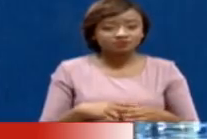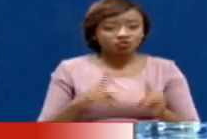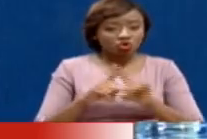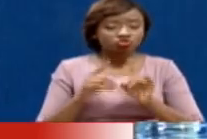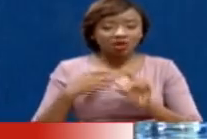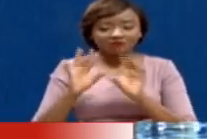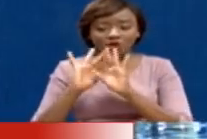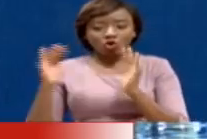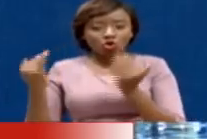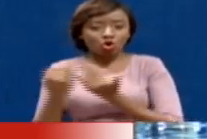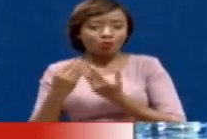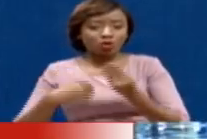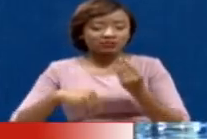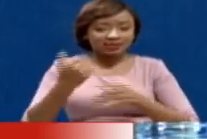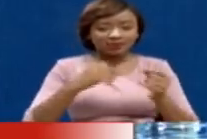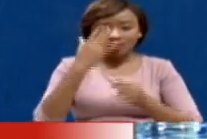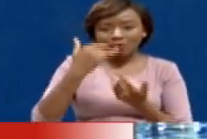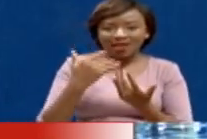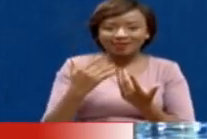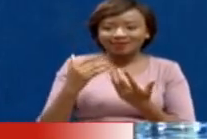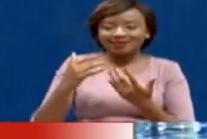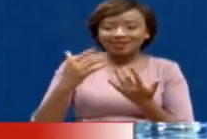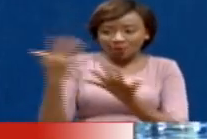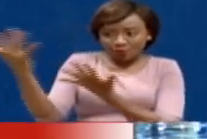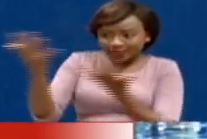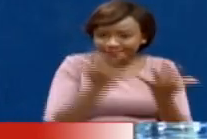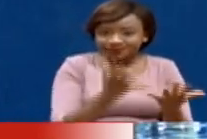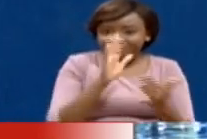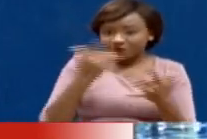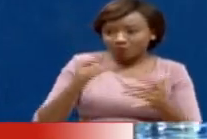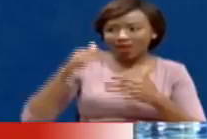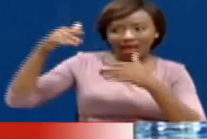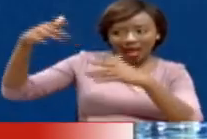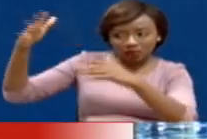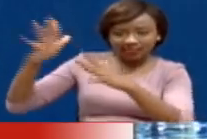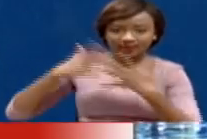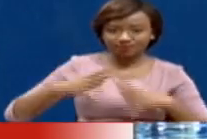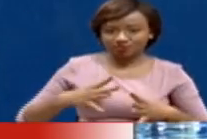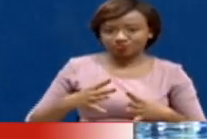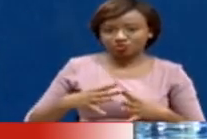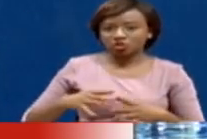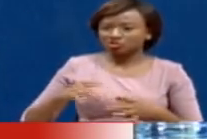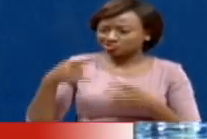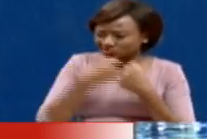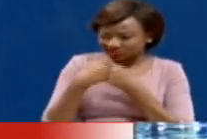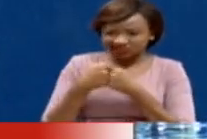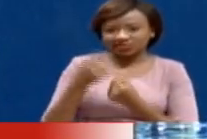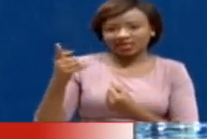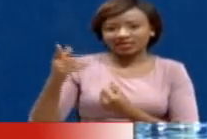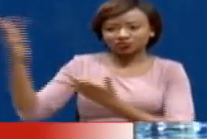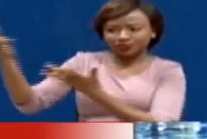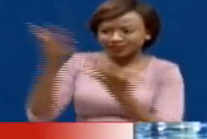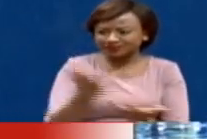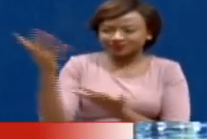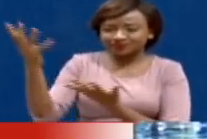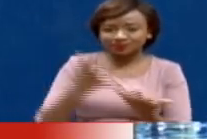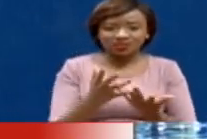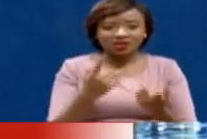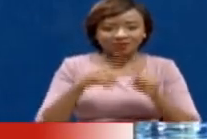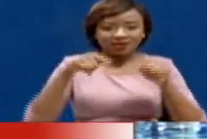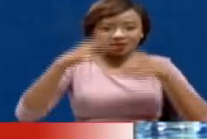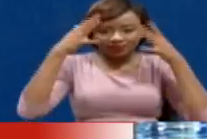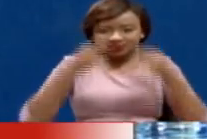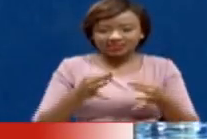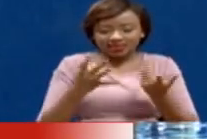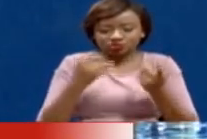challenges, because most of these things come from outside the country. And that is why, working with the Ministry of Trade and Industry, we